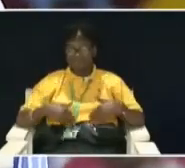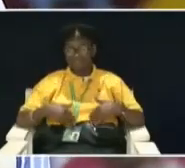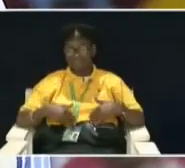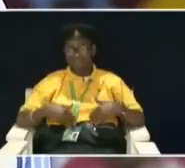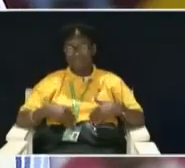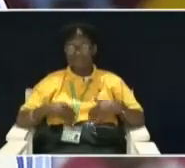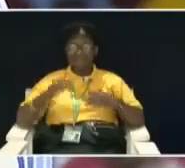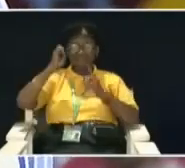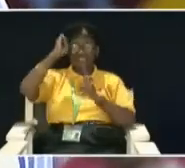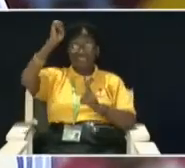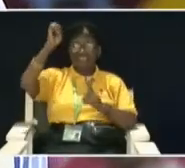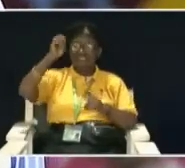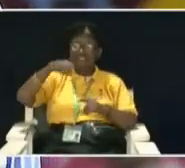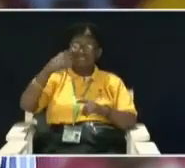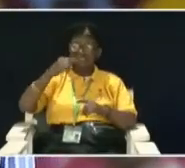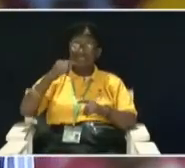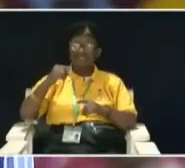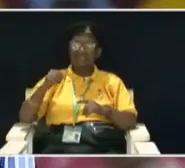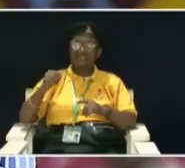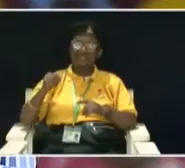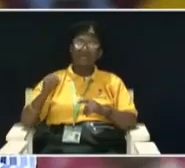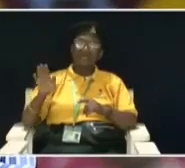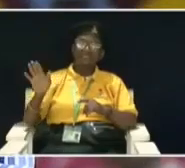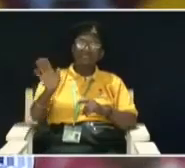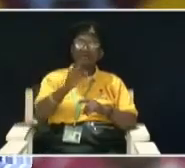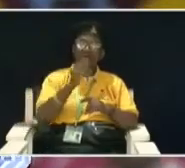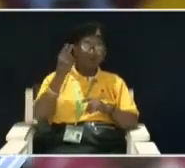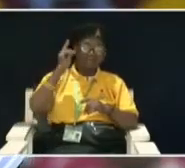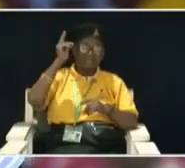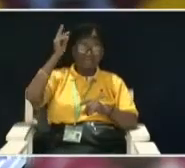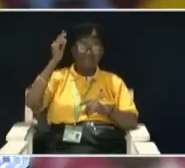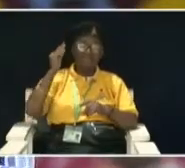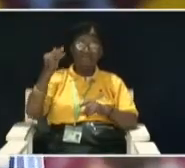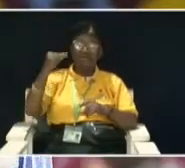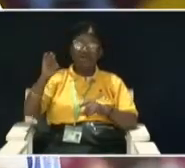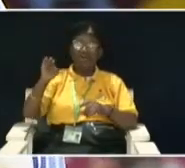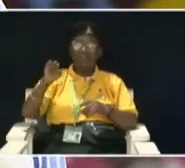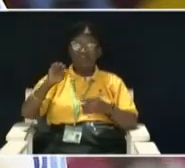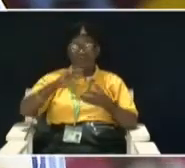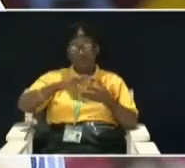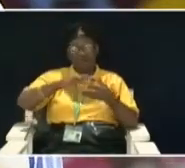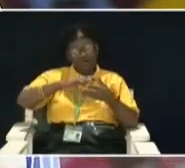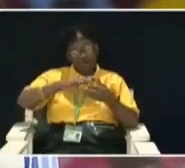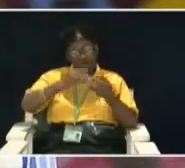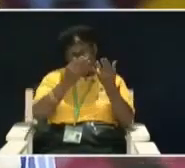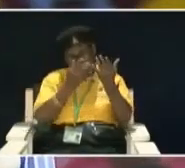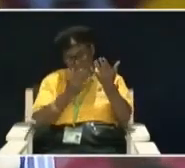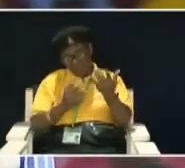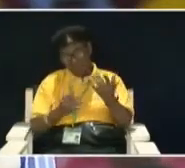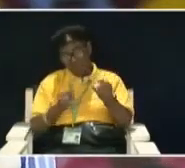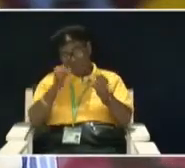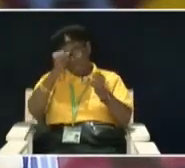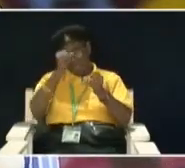He said, your history of sorrow ends tonight.